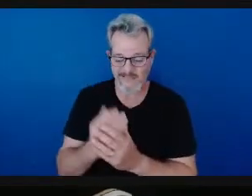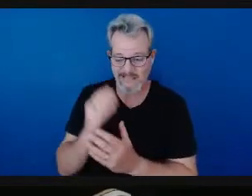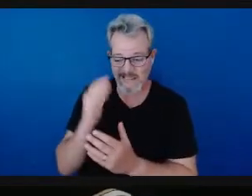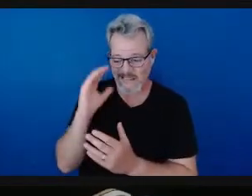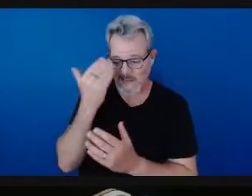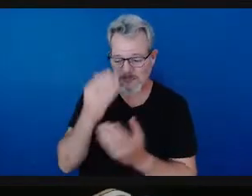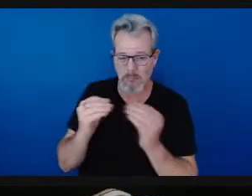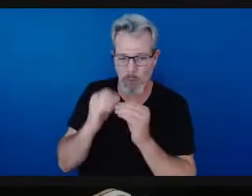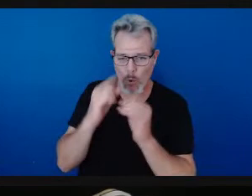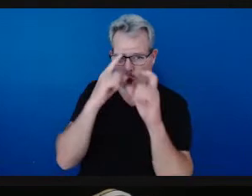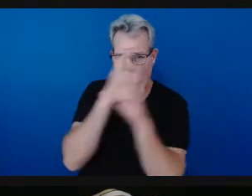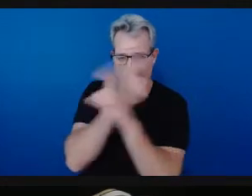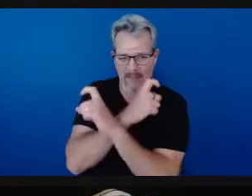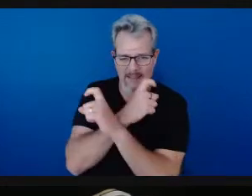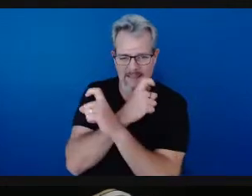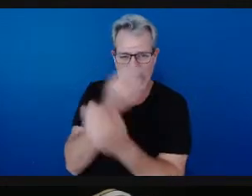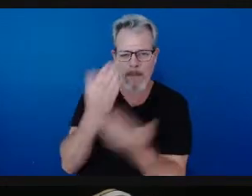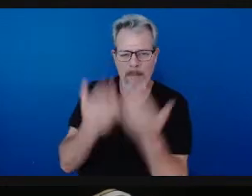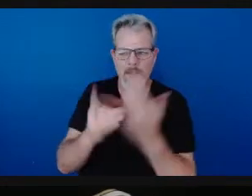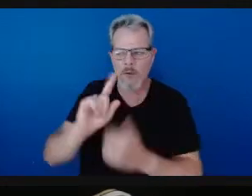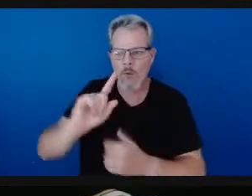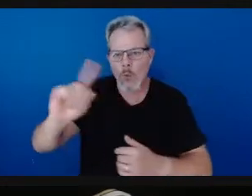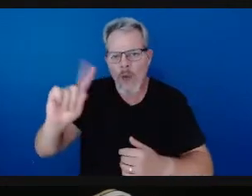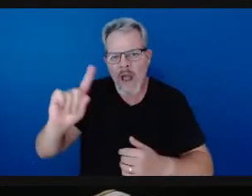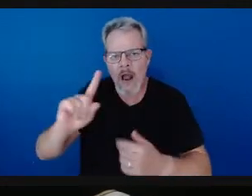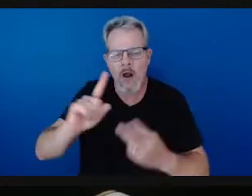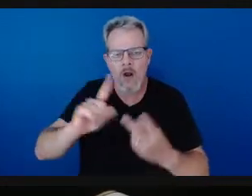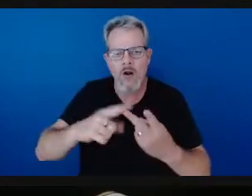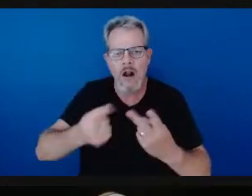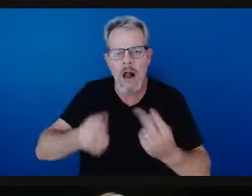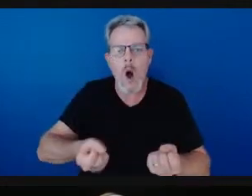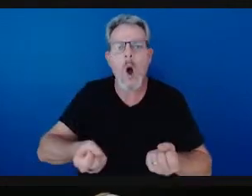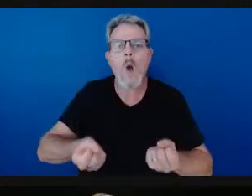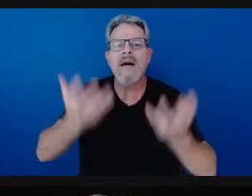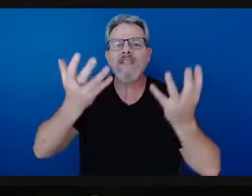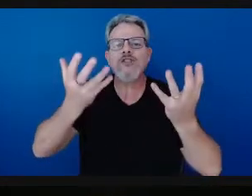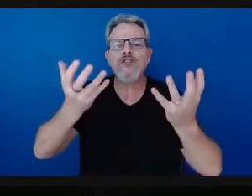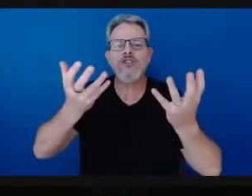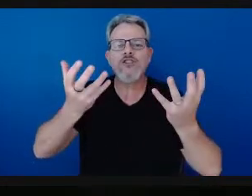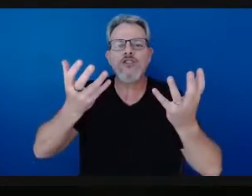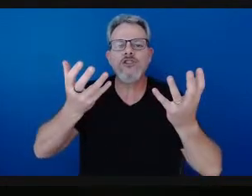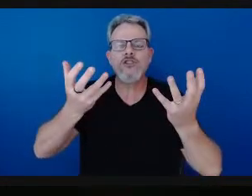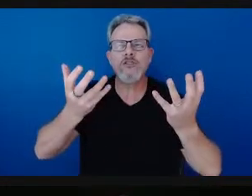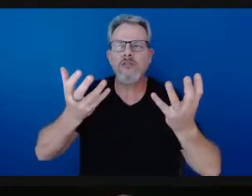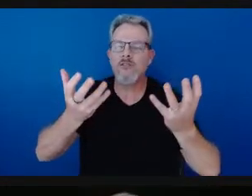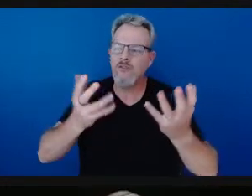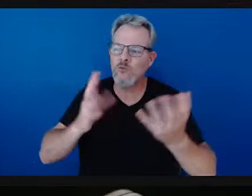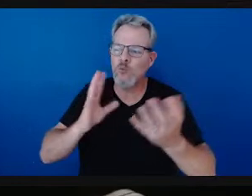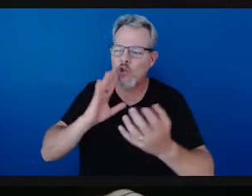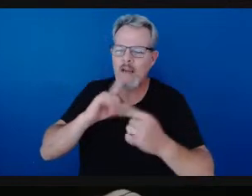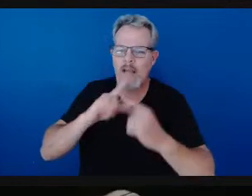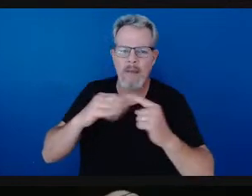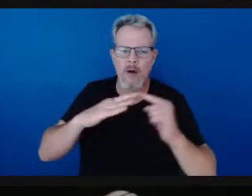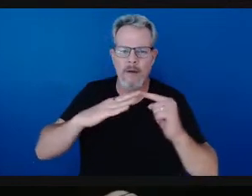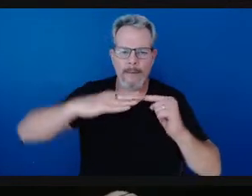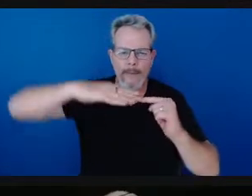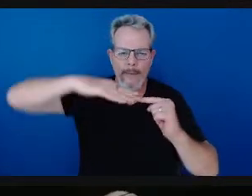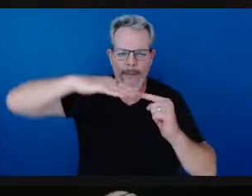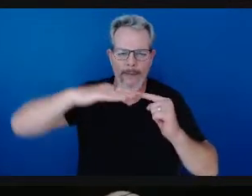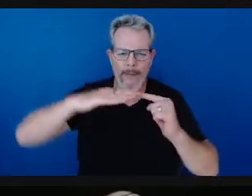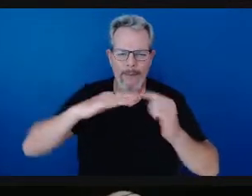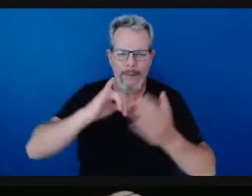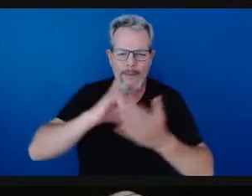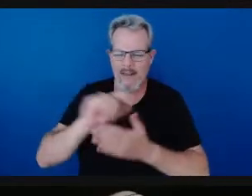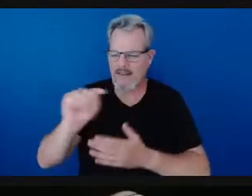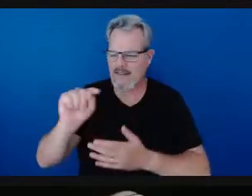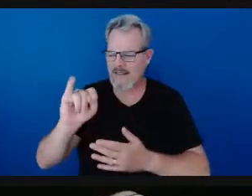Likely probably matters where and how much. And it's not just, we're talking about tilt meters having like one data point here, 1 point